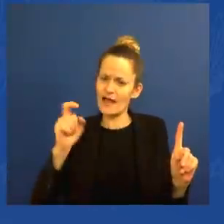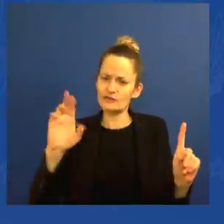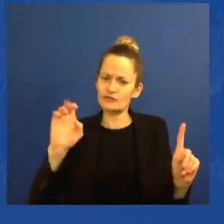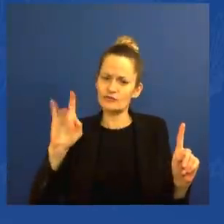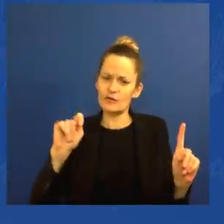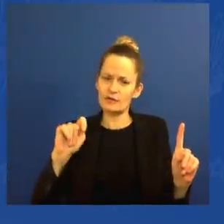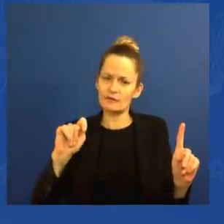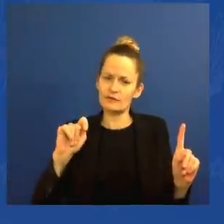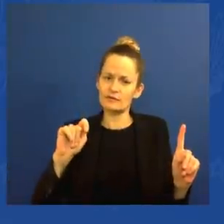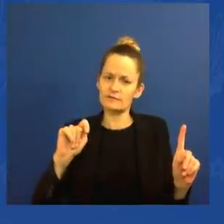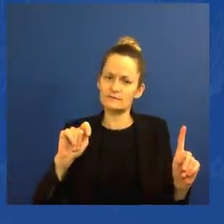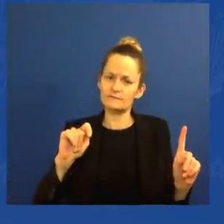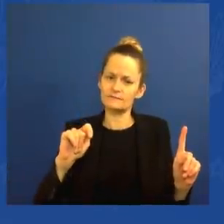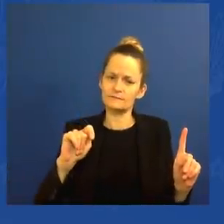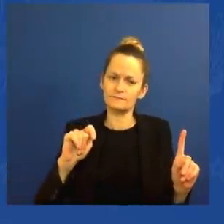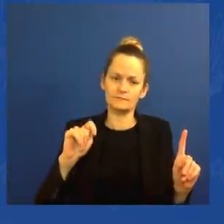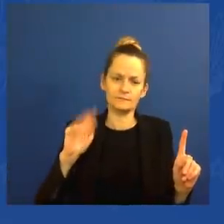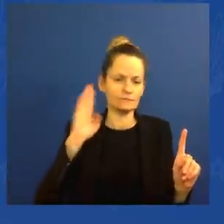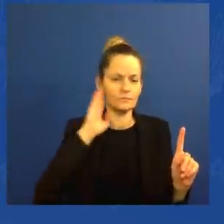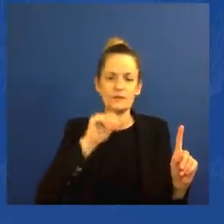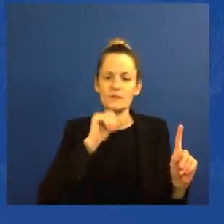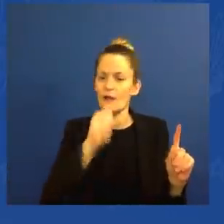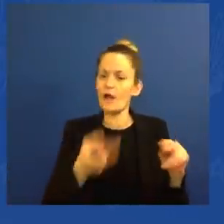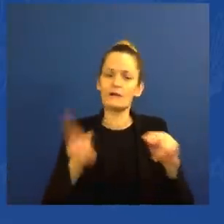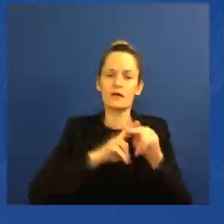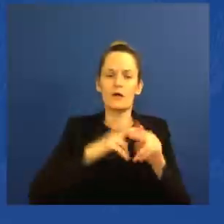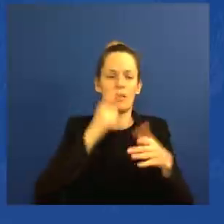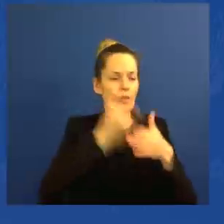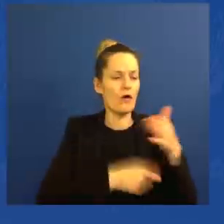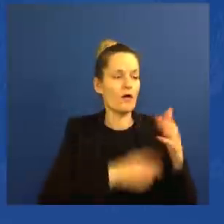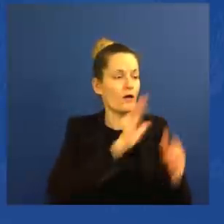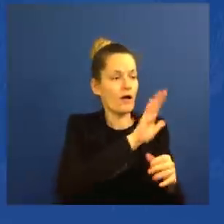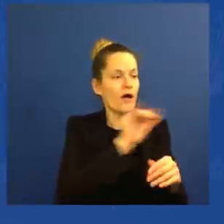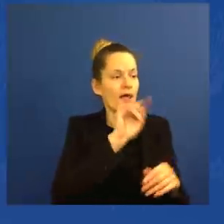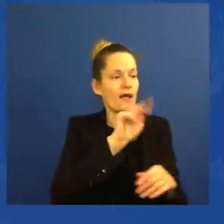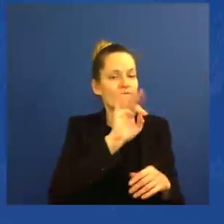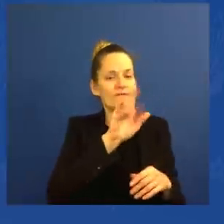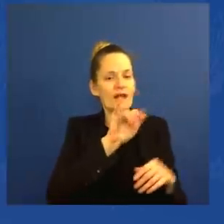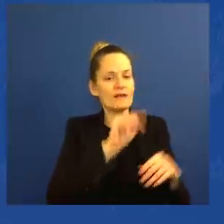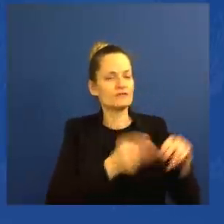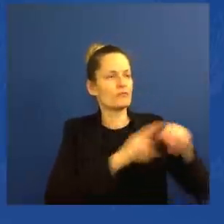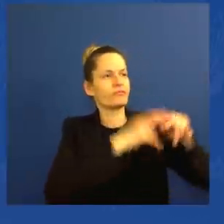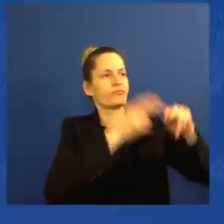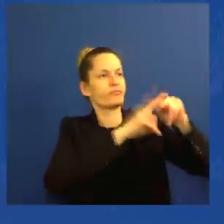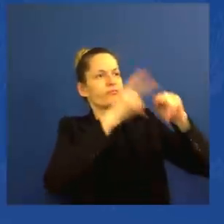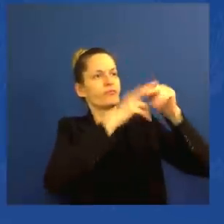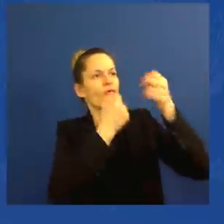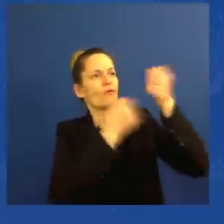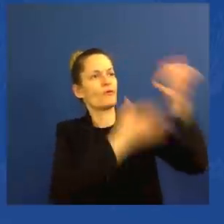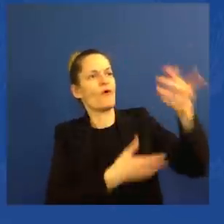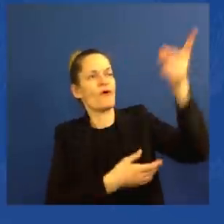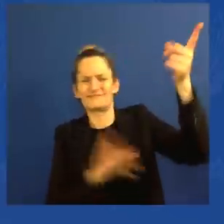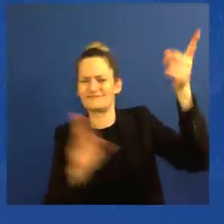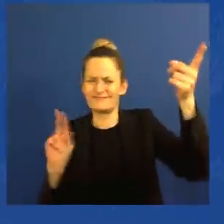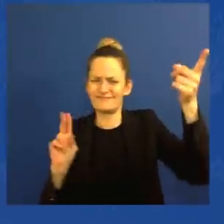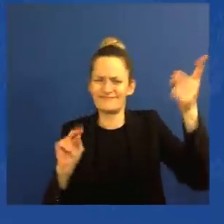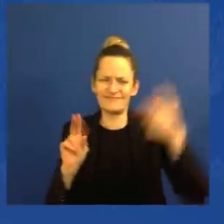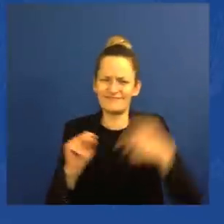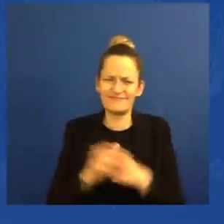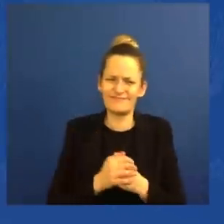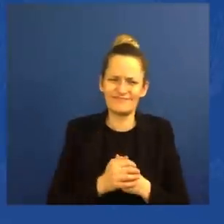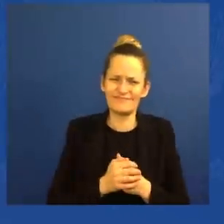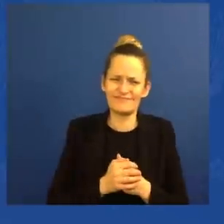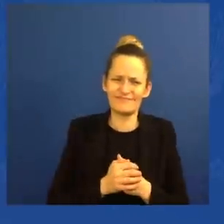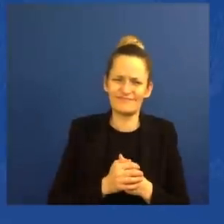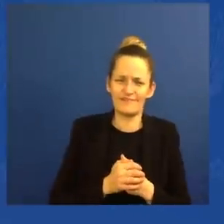Nobel Prize winners in economics wrote to me saying it would ease inflationary